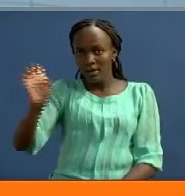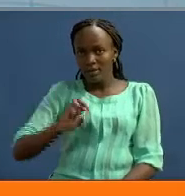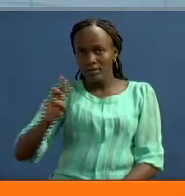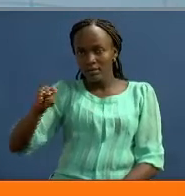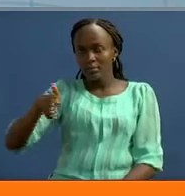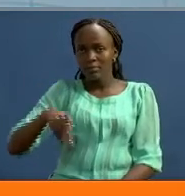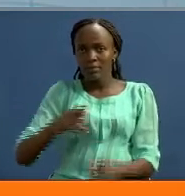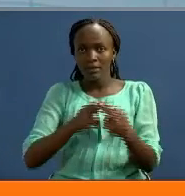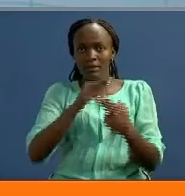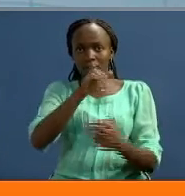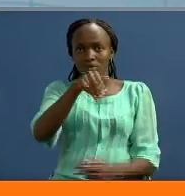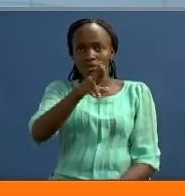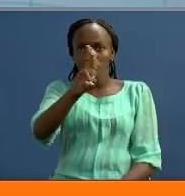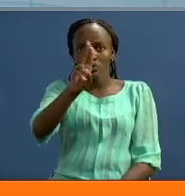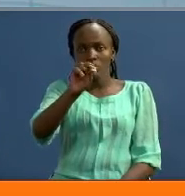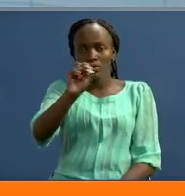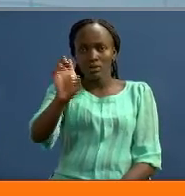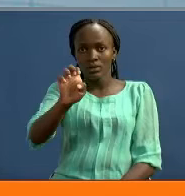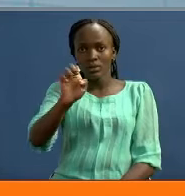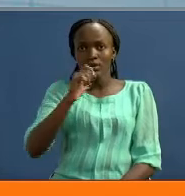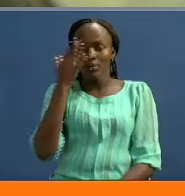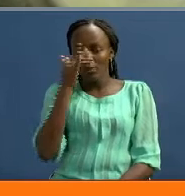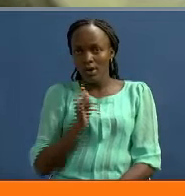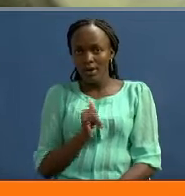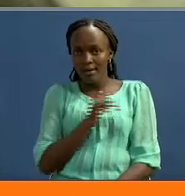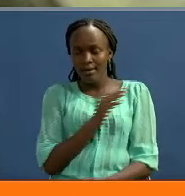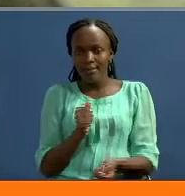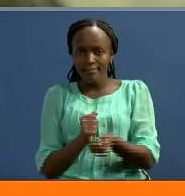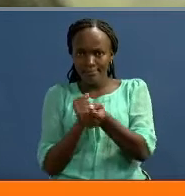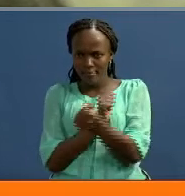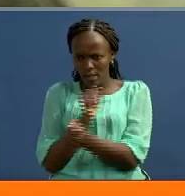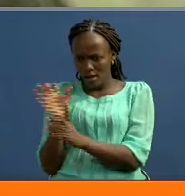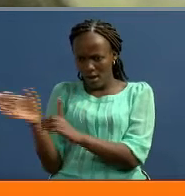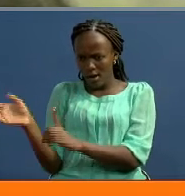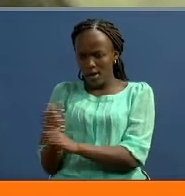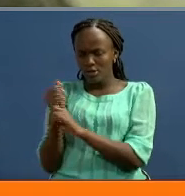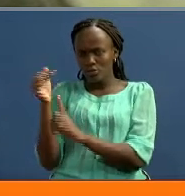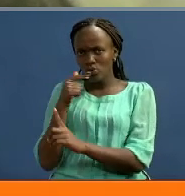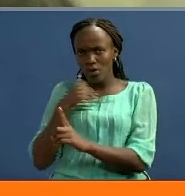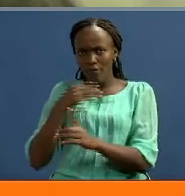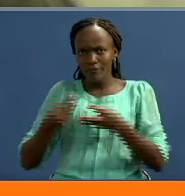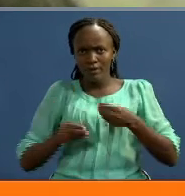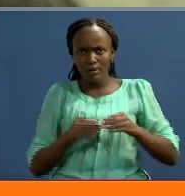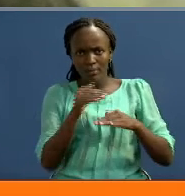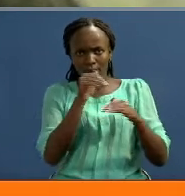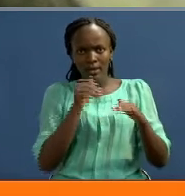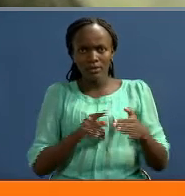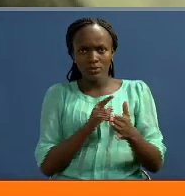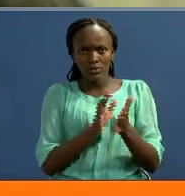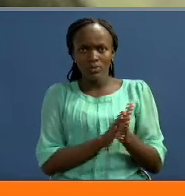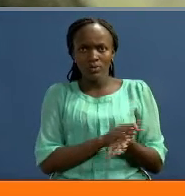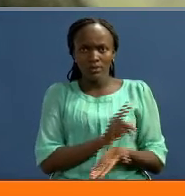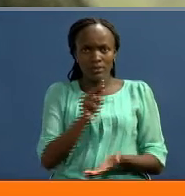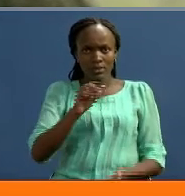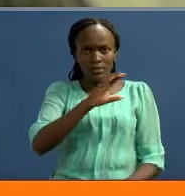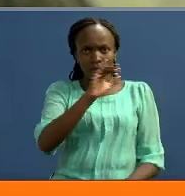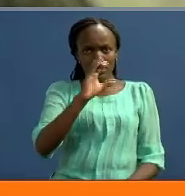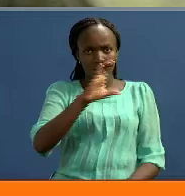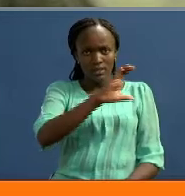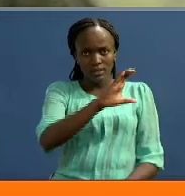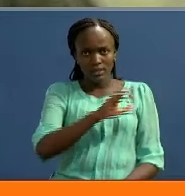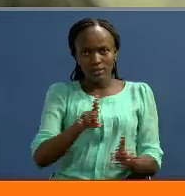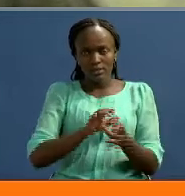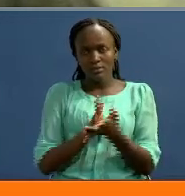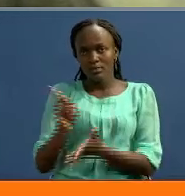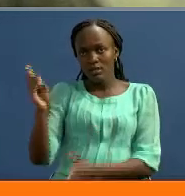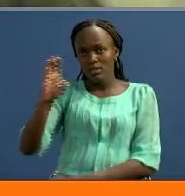his utterances against a senator living with disability. Sankok called on the National Cohesion and Integration Commission and the Director